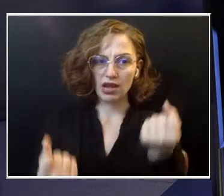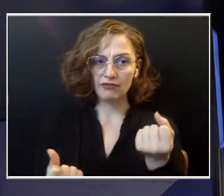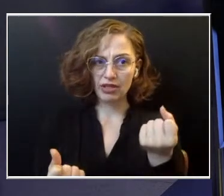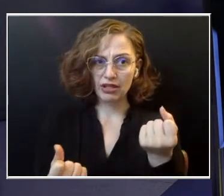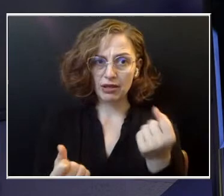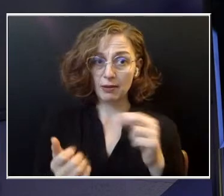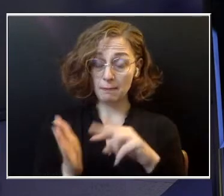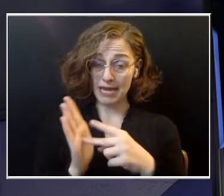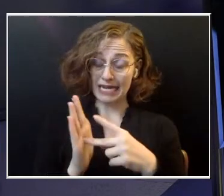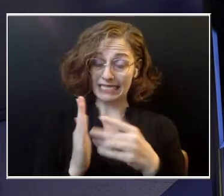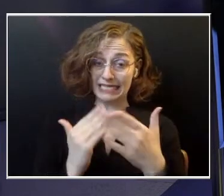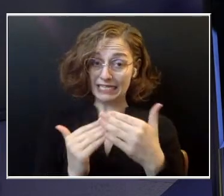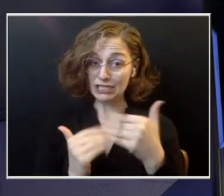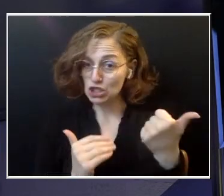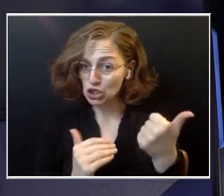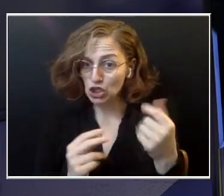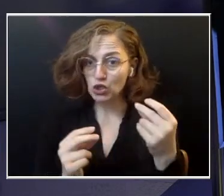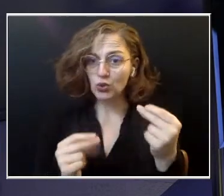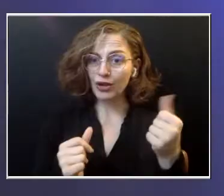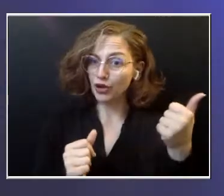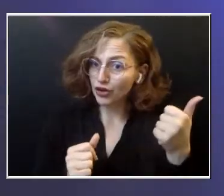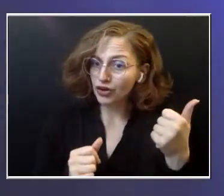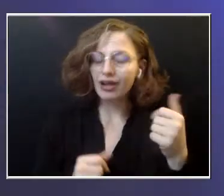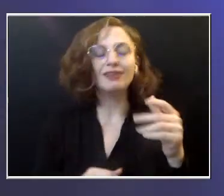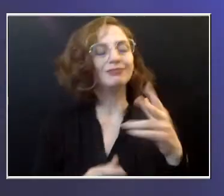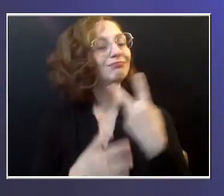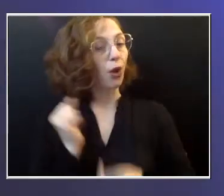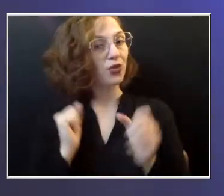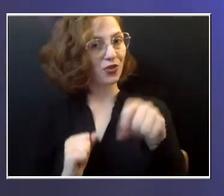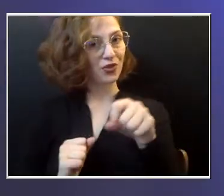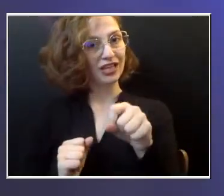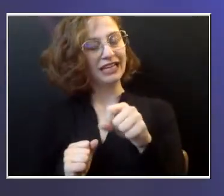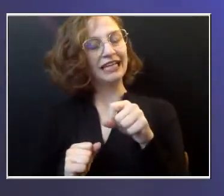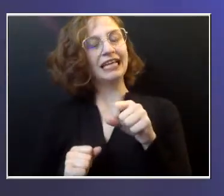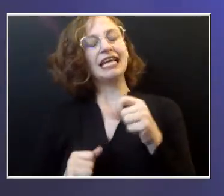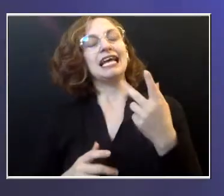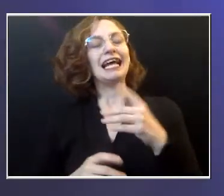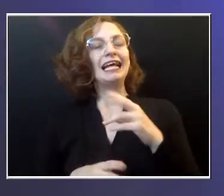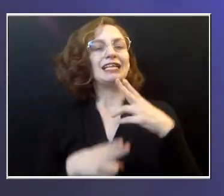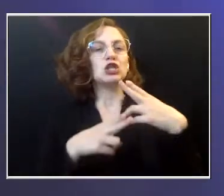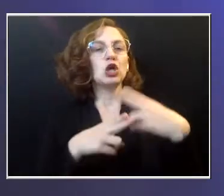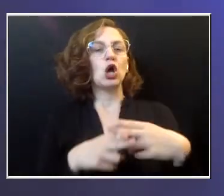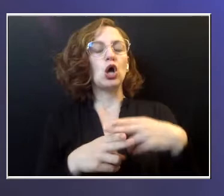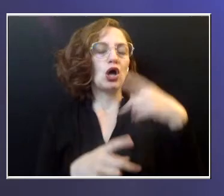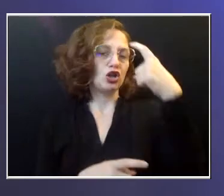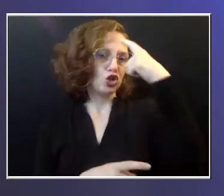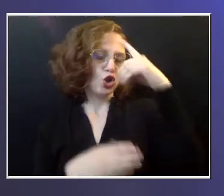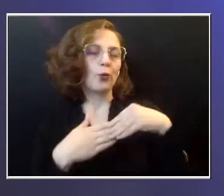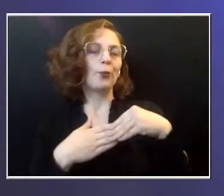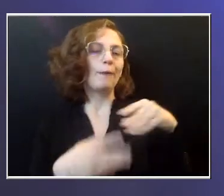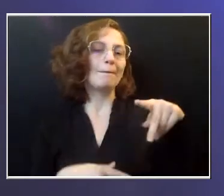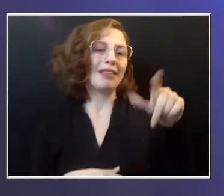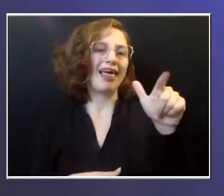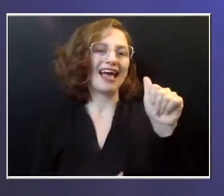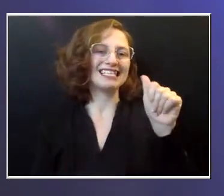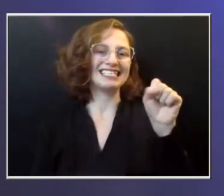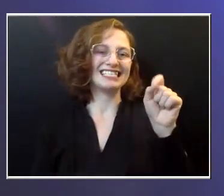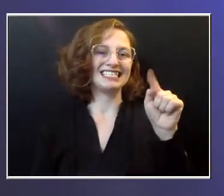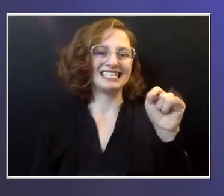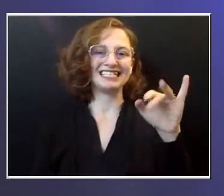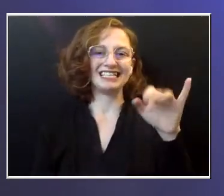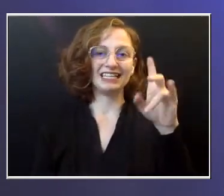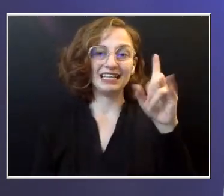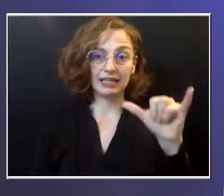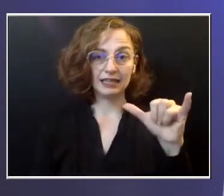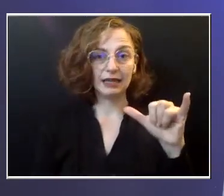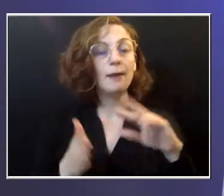What's the impact? Yes to both. Makes it easier because there's something called neuroplasticity. Like I said, the brain is still forming. There's still things that have not permanentized